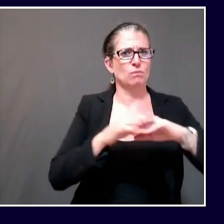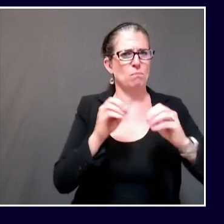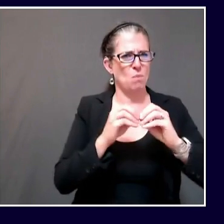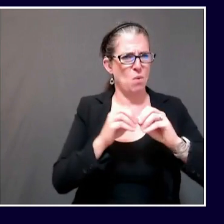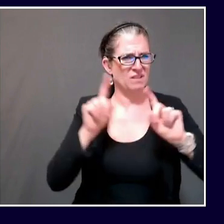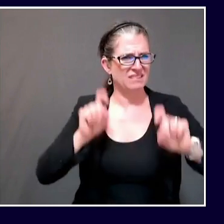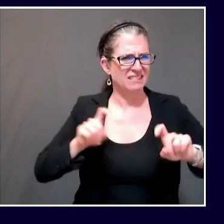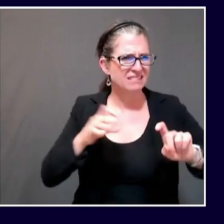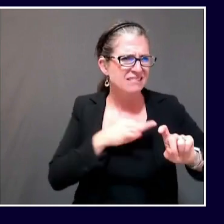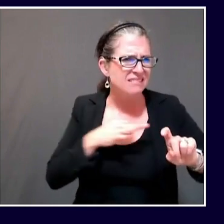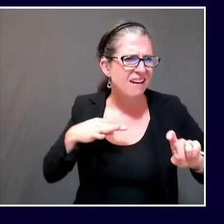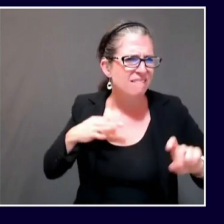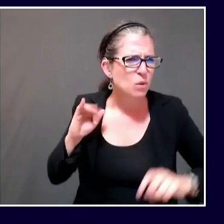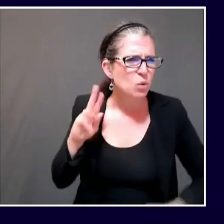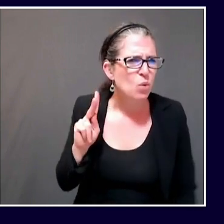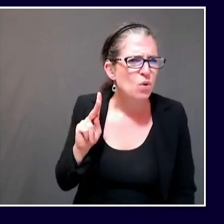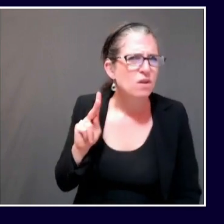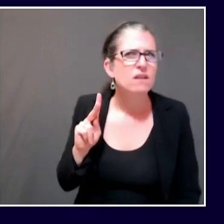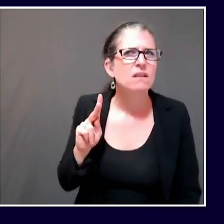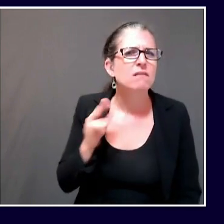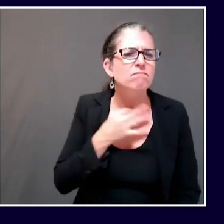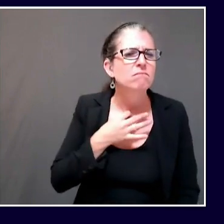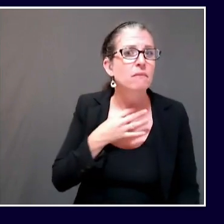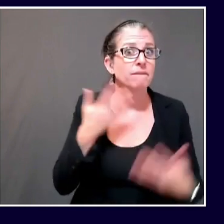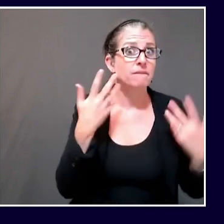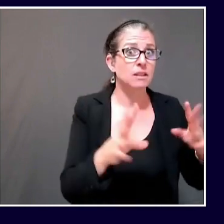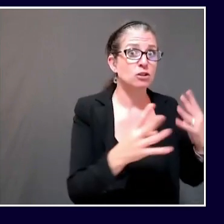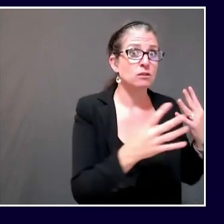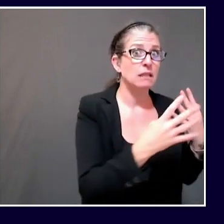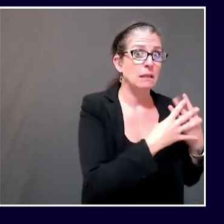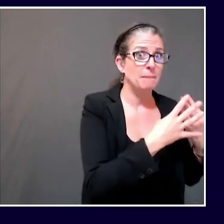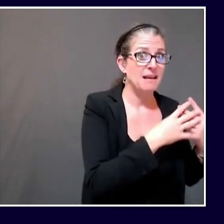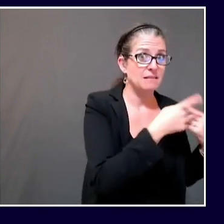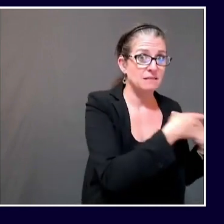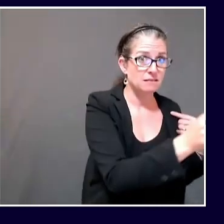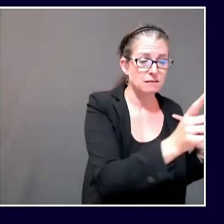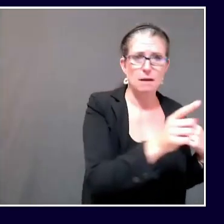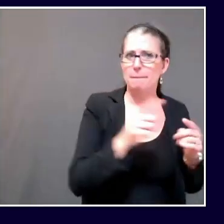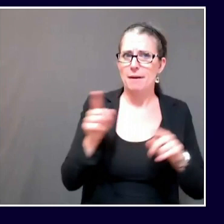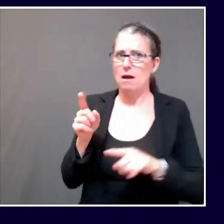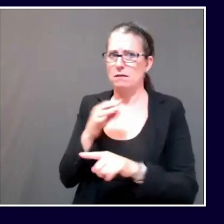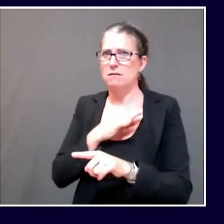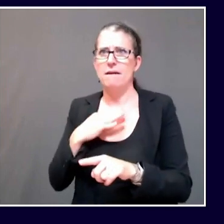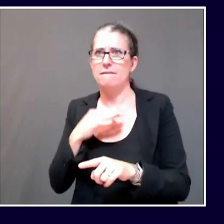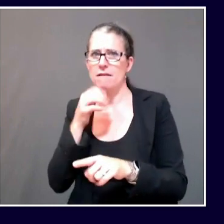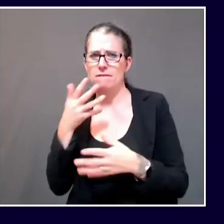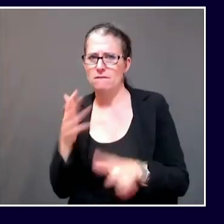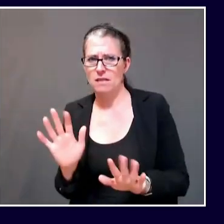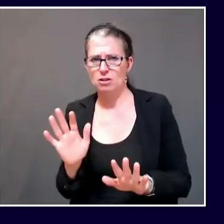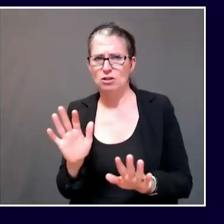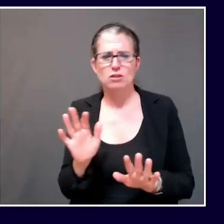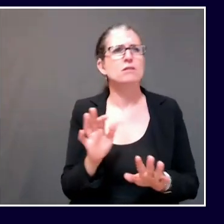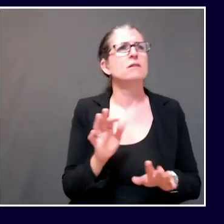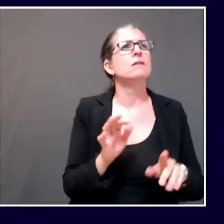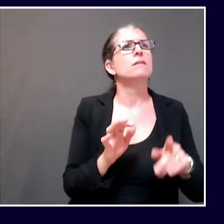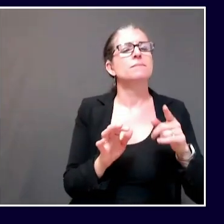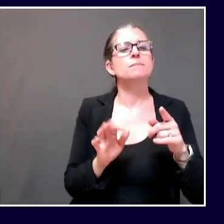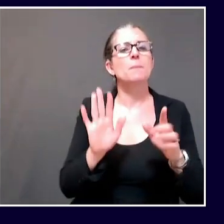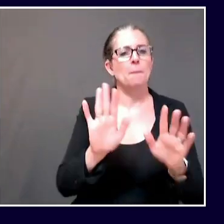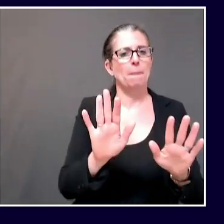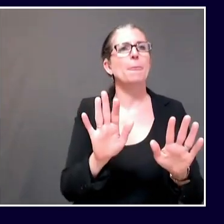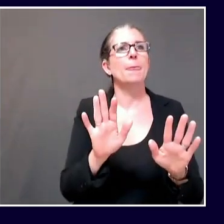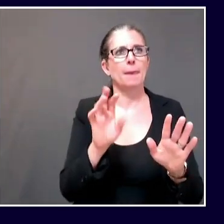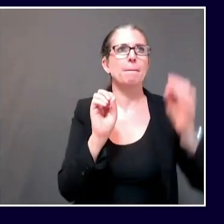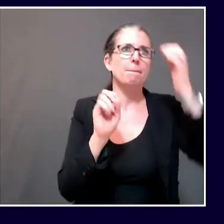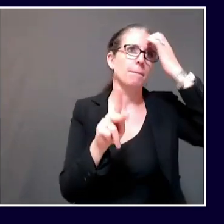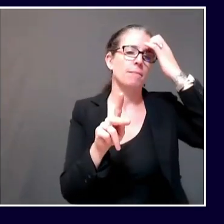have another question about that as well. Yep, Amy, I believe so, but I don't want